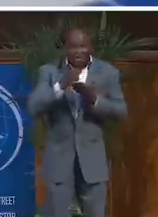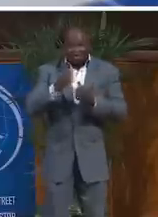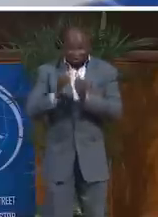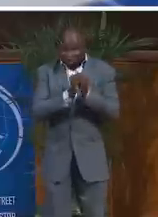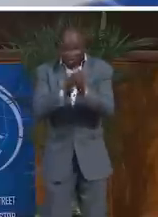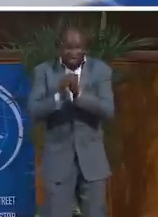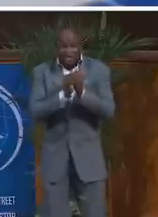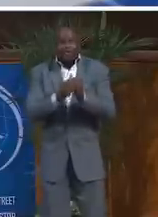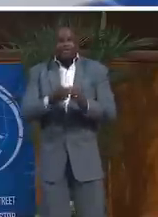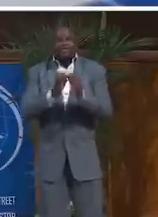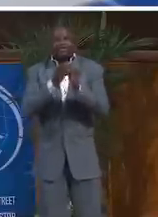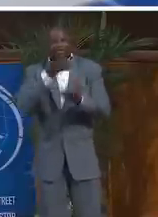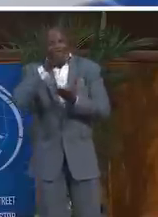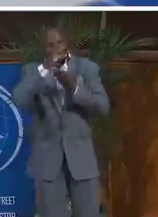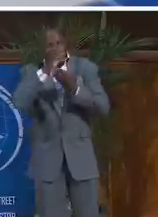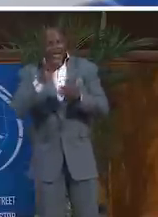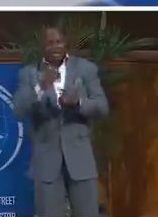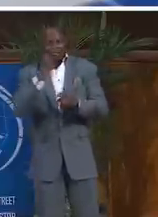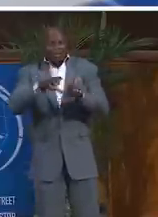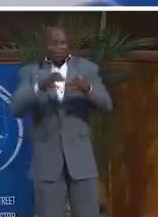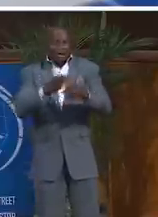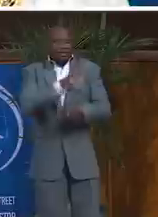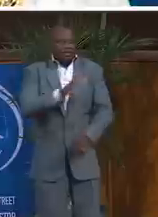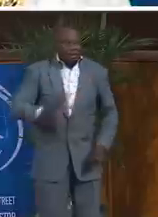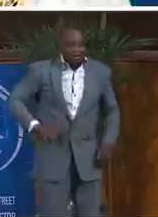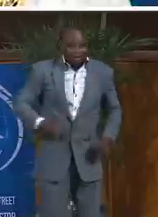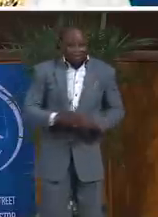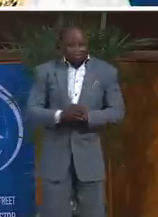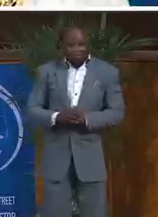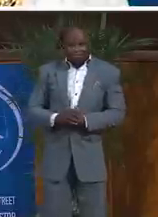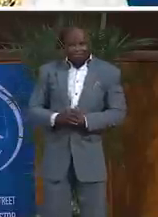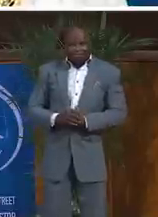we prepare to drink as one body in Christ.